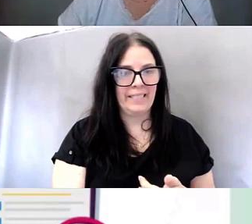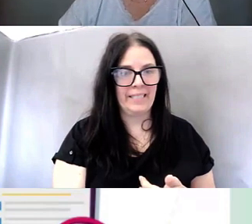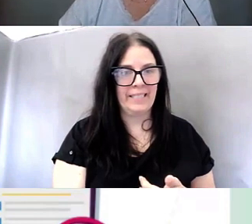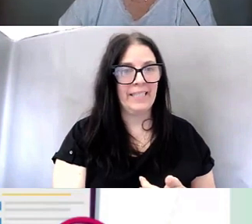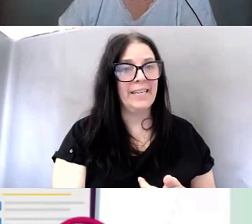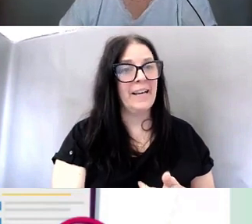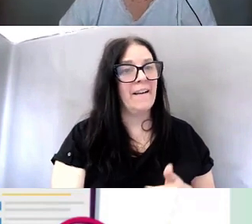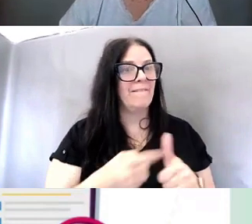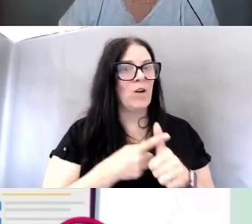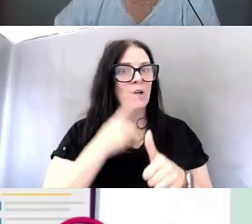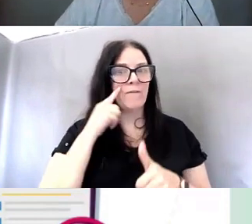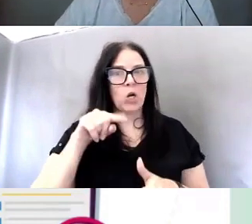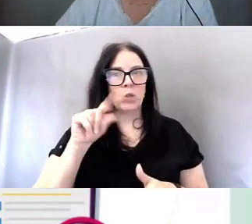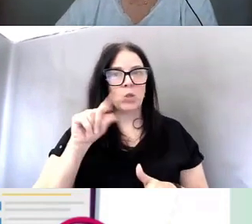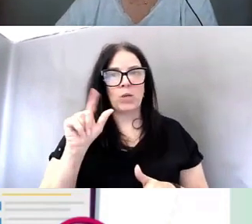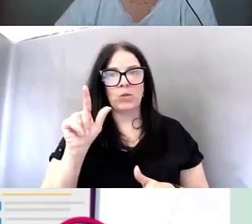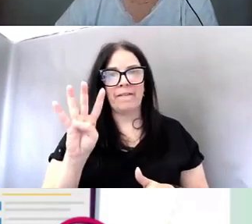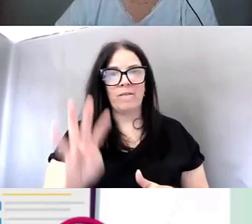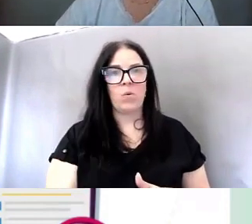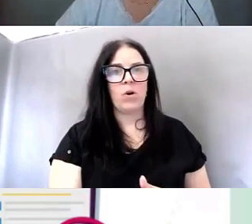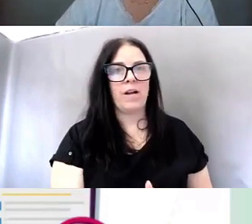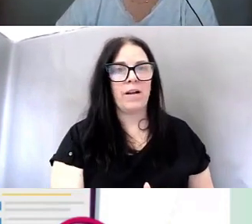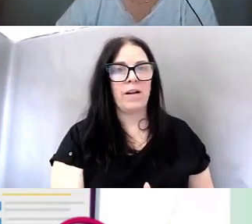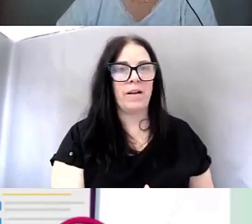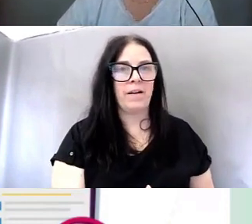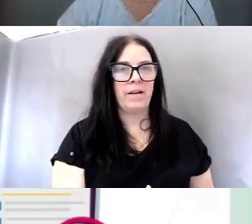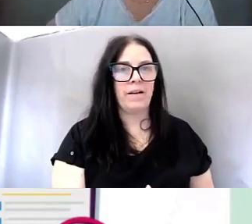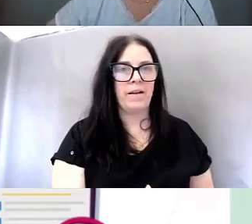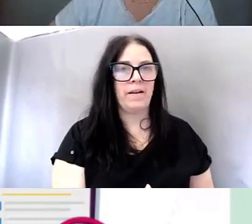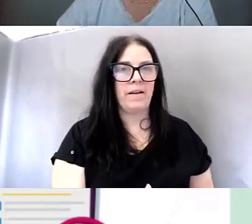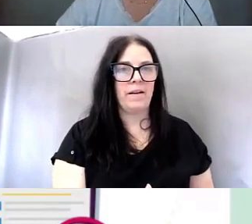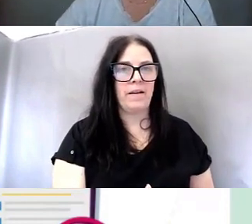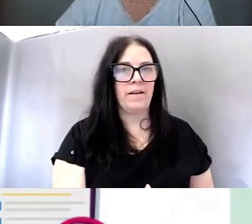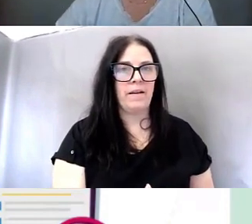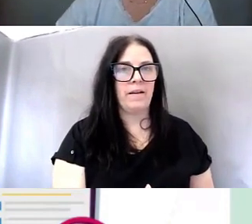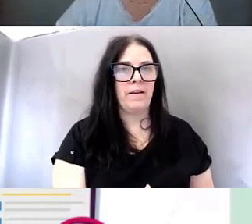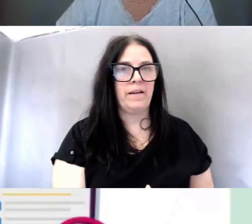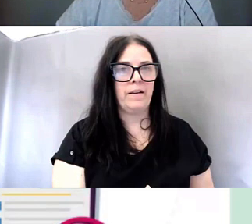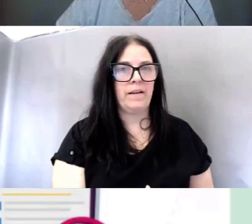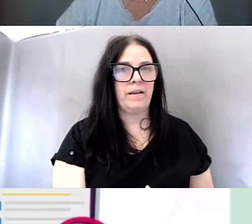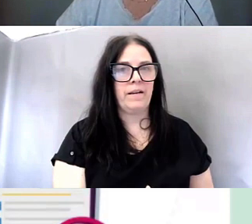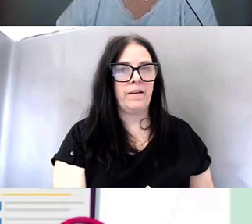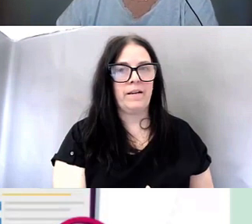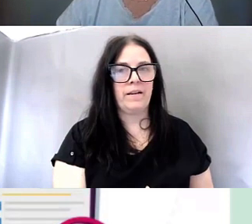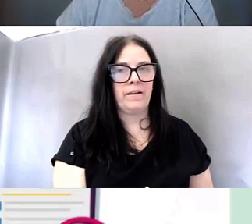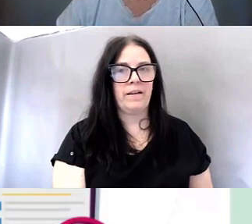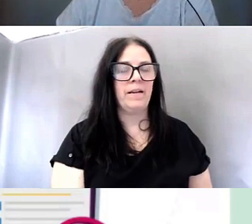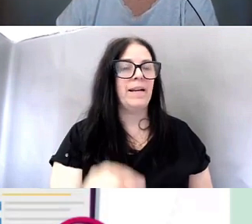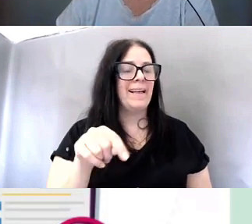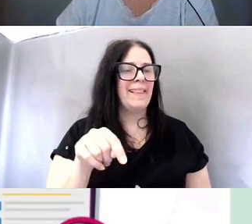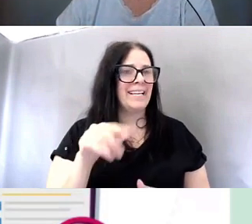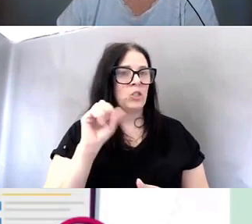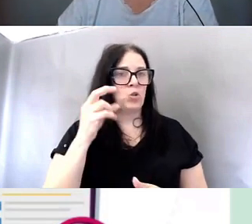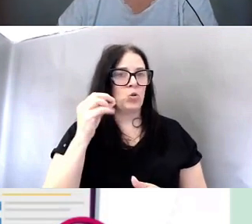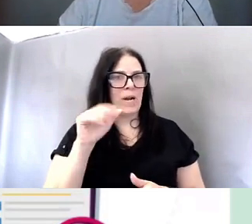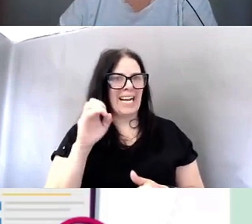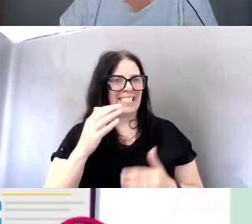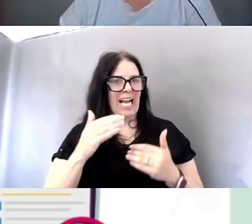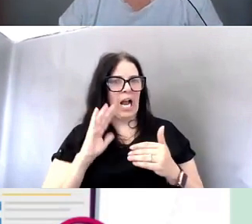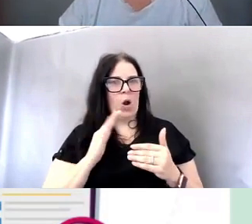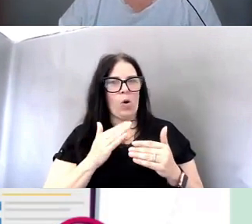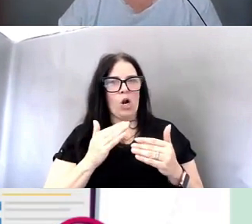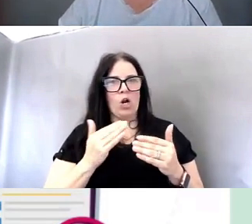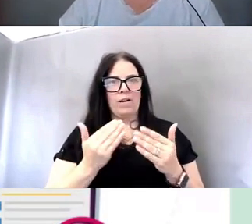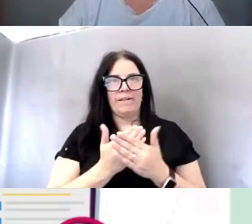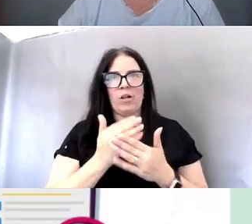2024. If you have joined us before, this is not the first time we are doing showcases. I think this is our third or fourth year almost. So we have